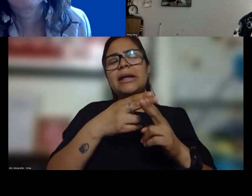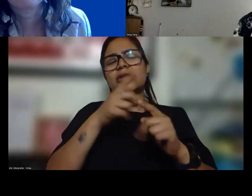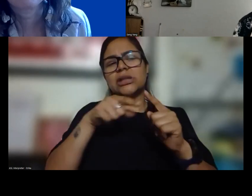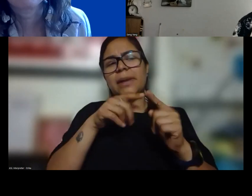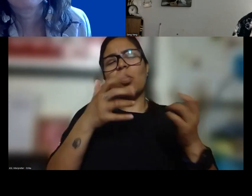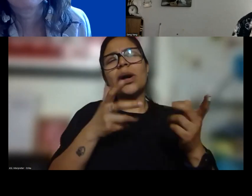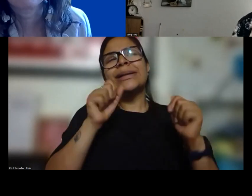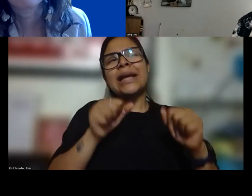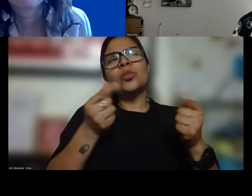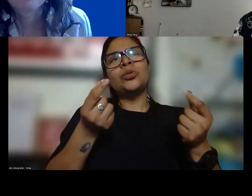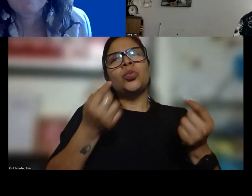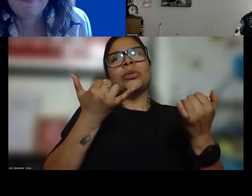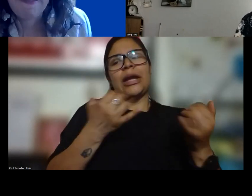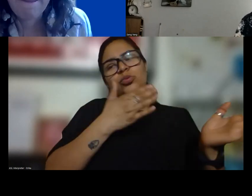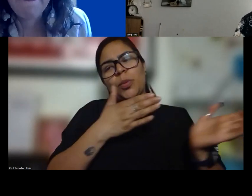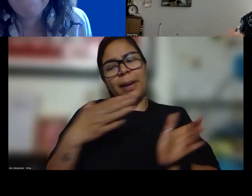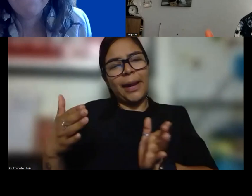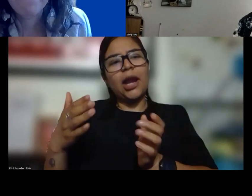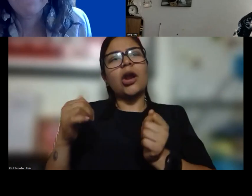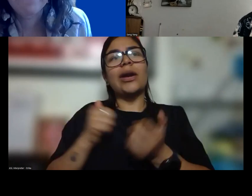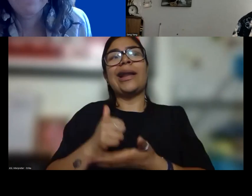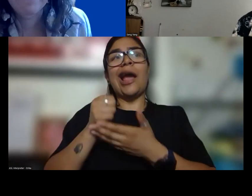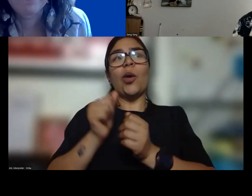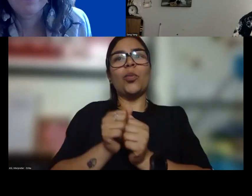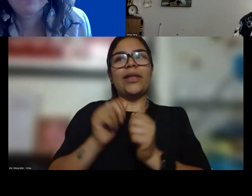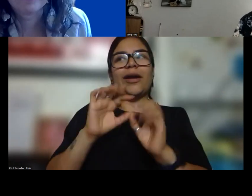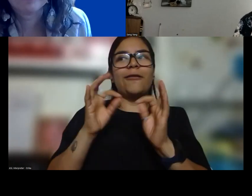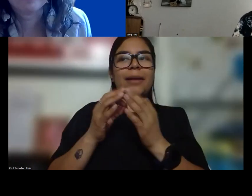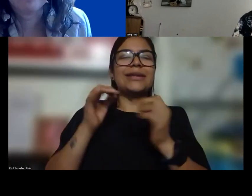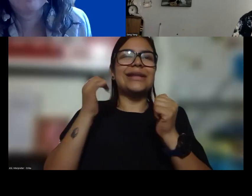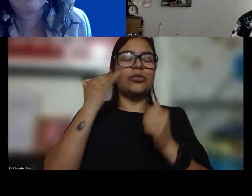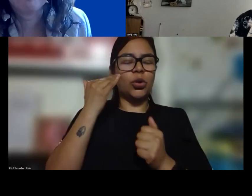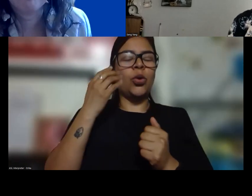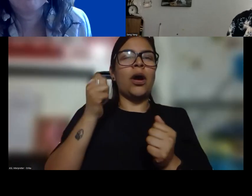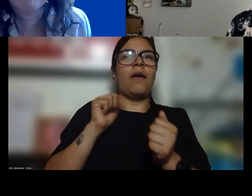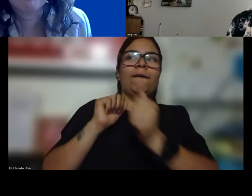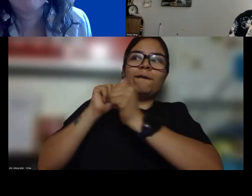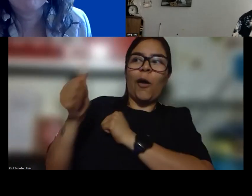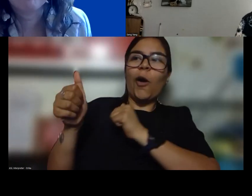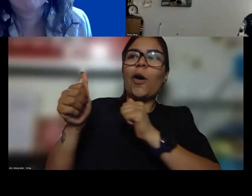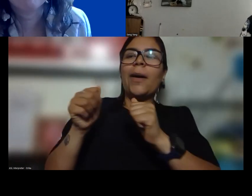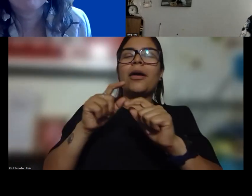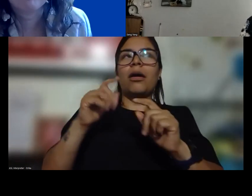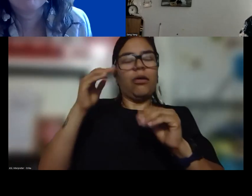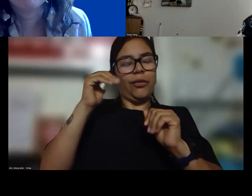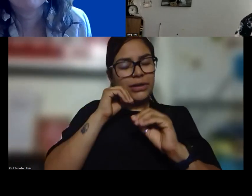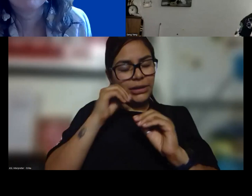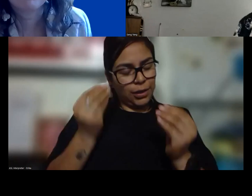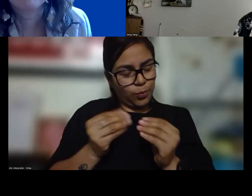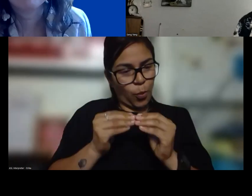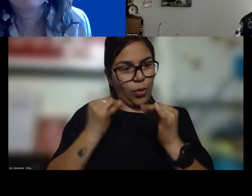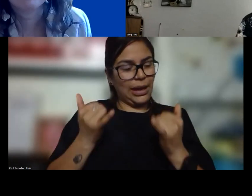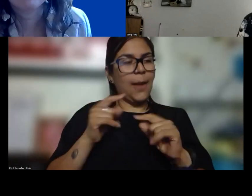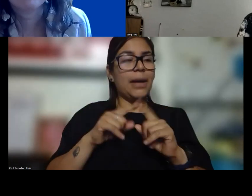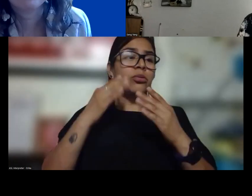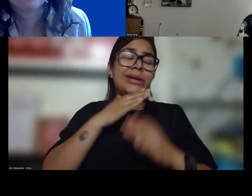do if we have next time. Hopefully that we're not going to have any more, but who